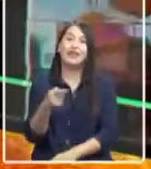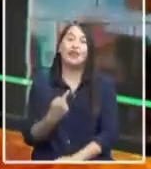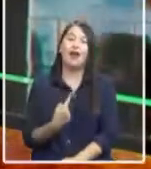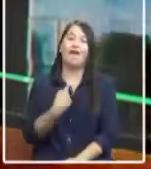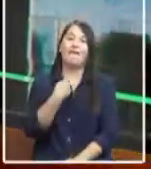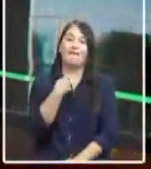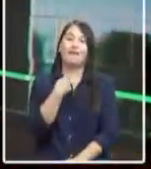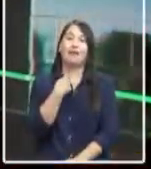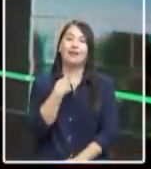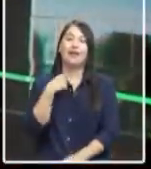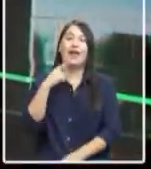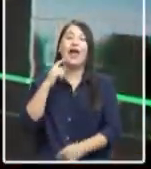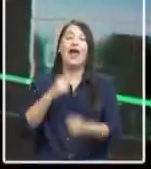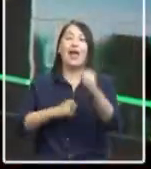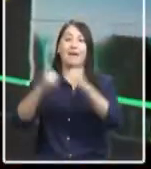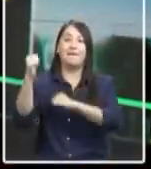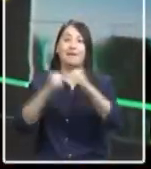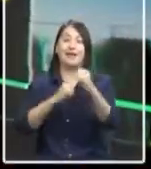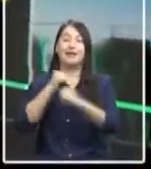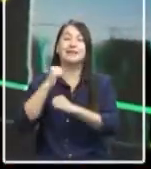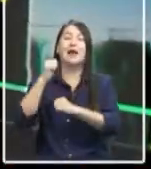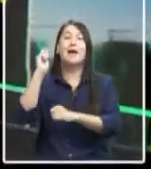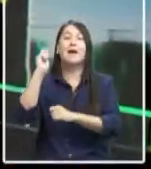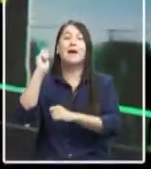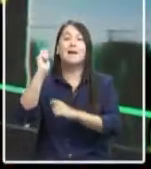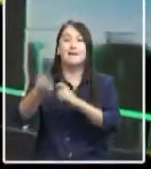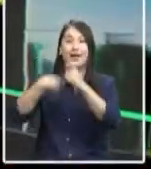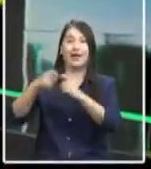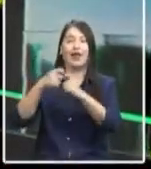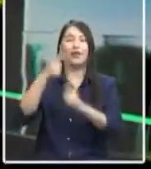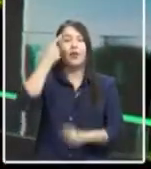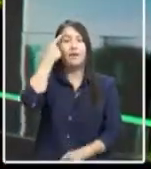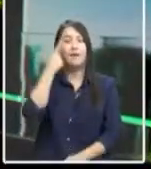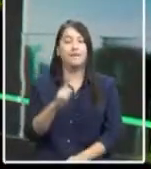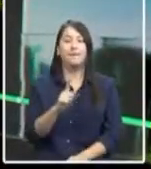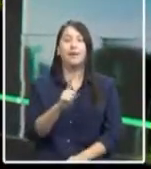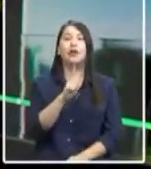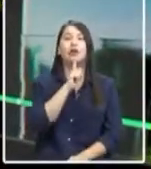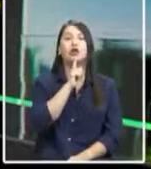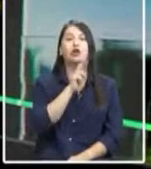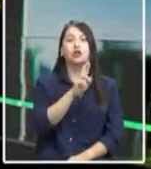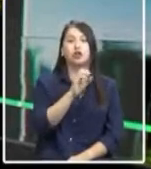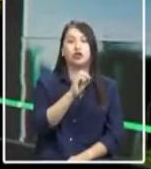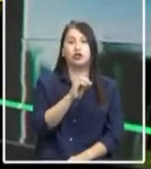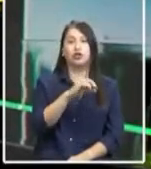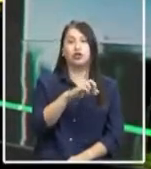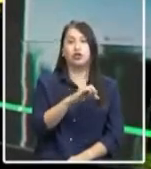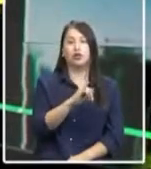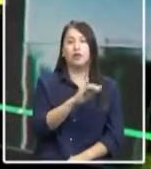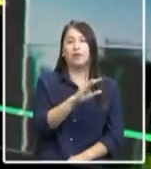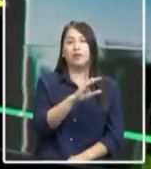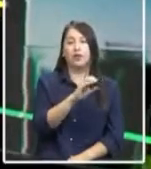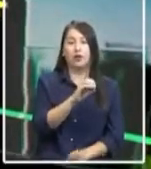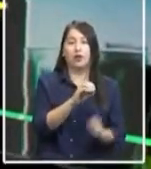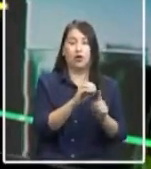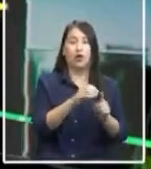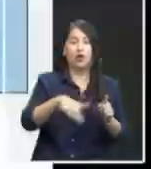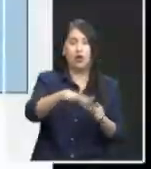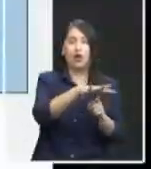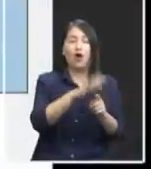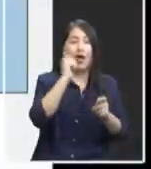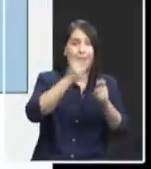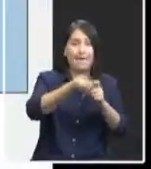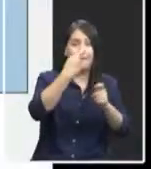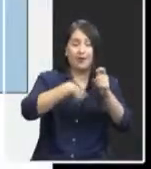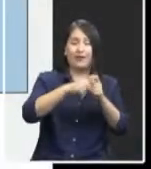where fisheries are very important for lots of people, the tropical fish or the subtropical fish, if